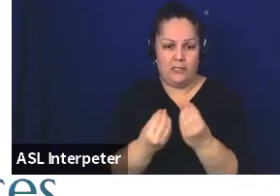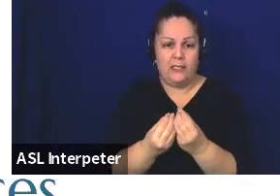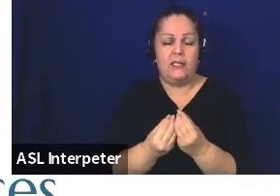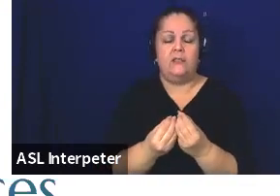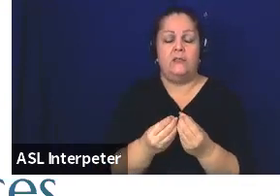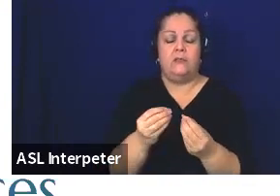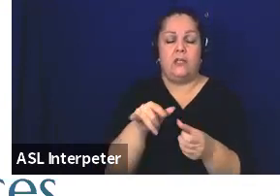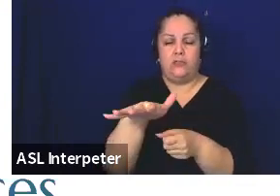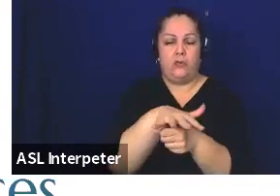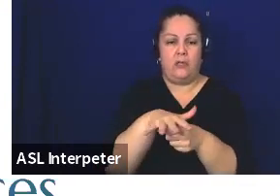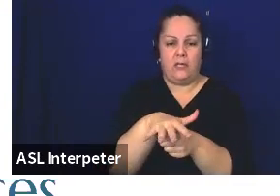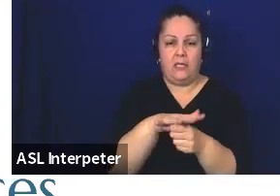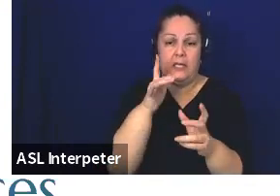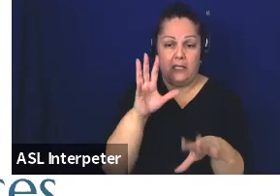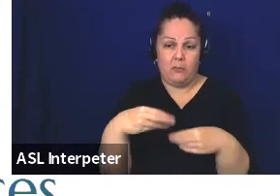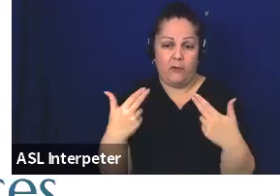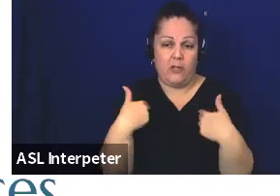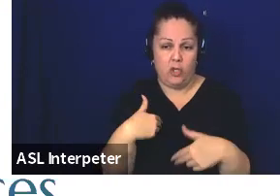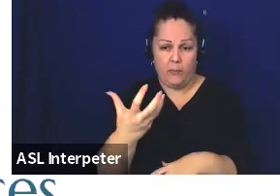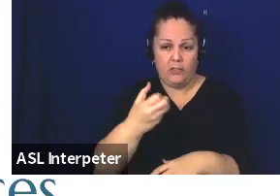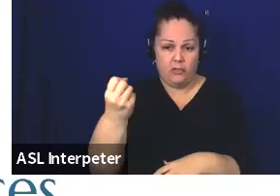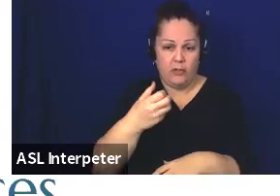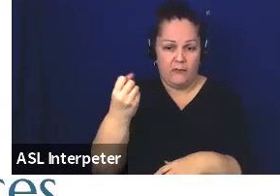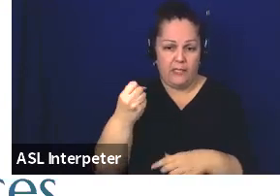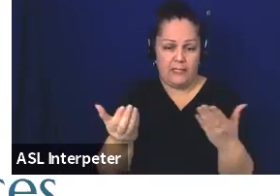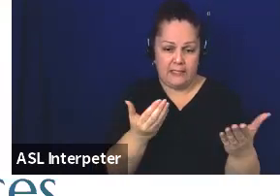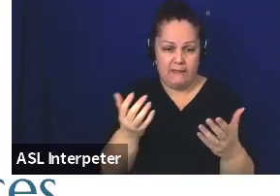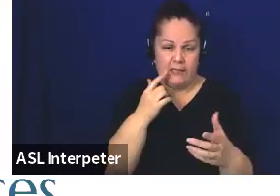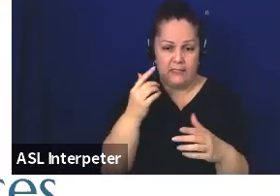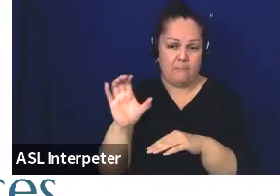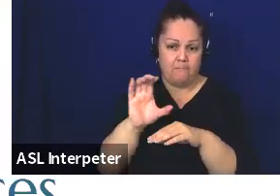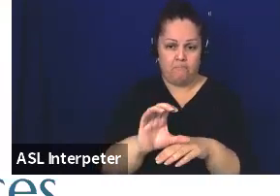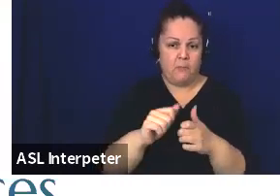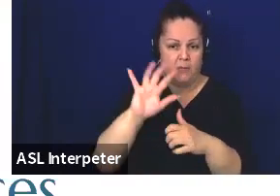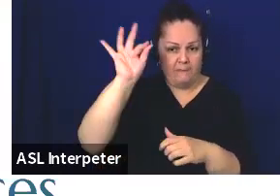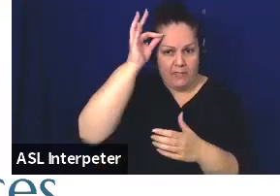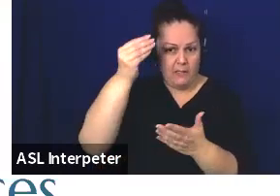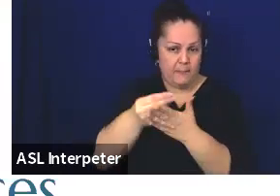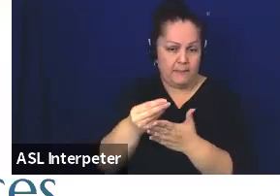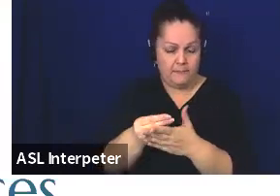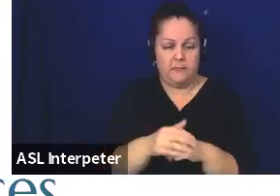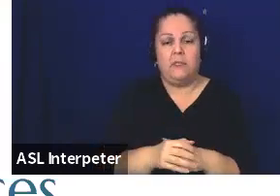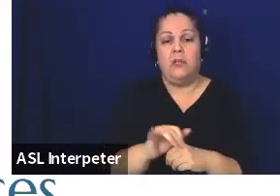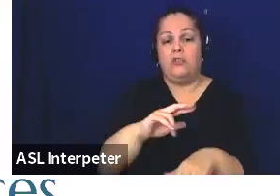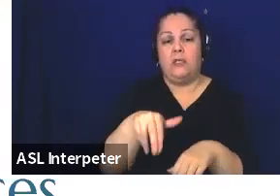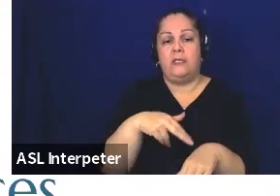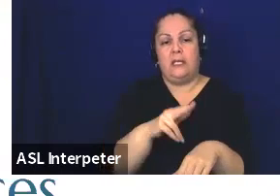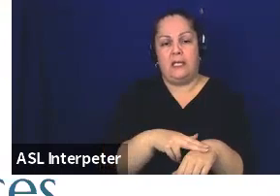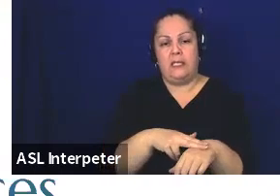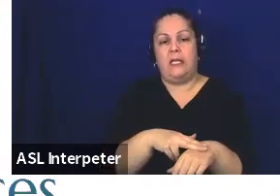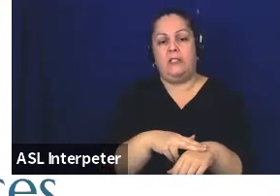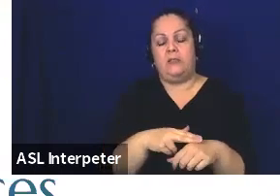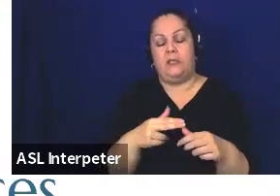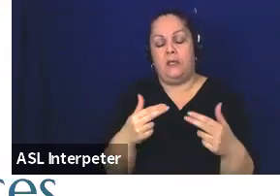forces in your area that provide human trafficking services that are funded by the federal government. There's also the National Human Trafficking